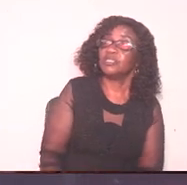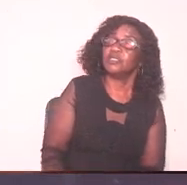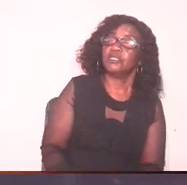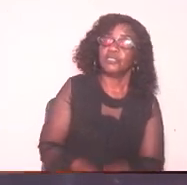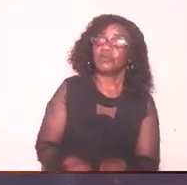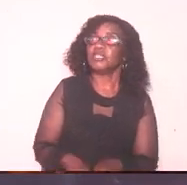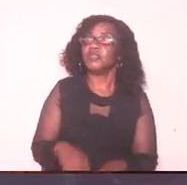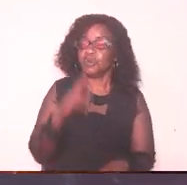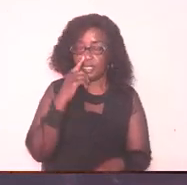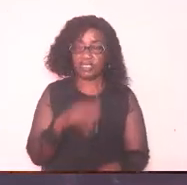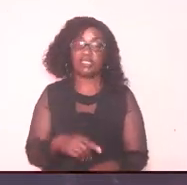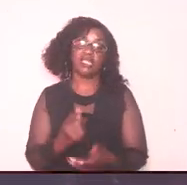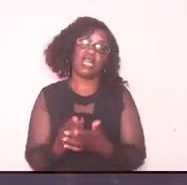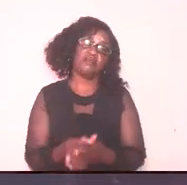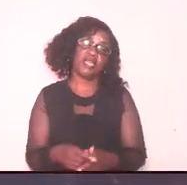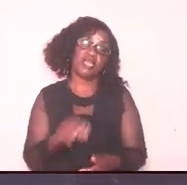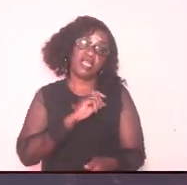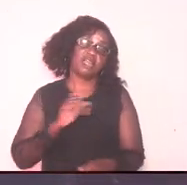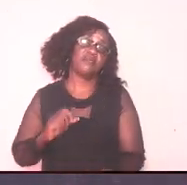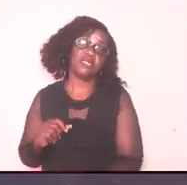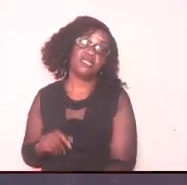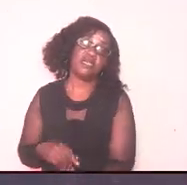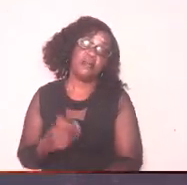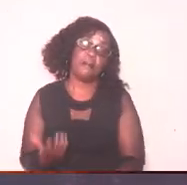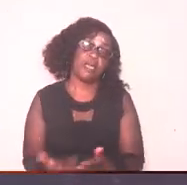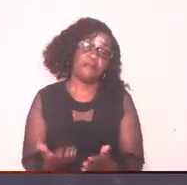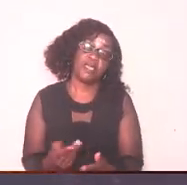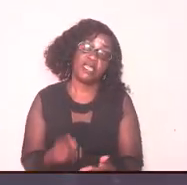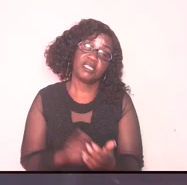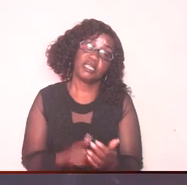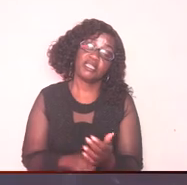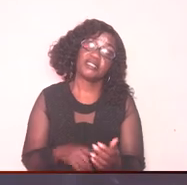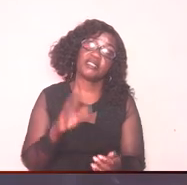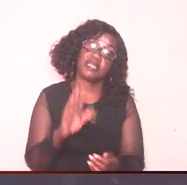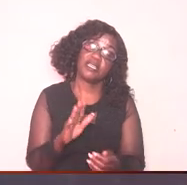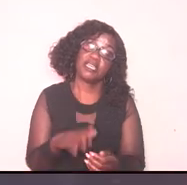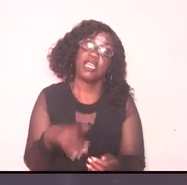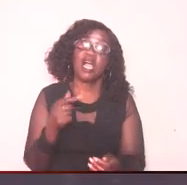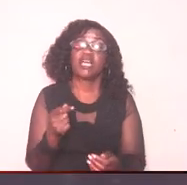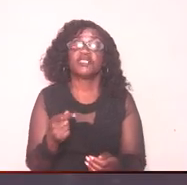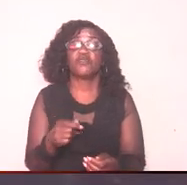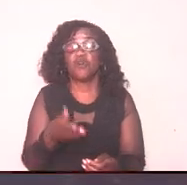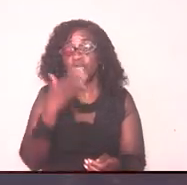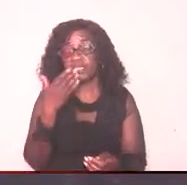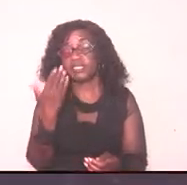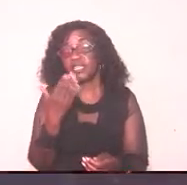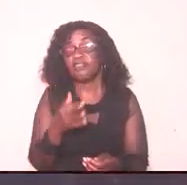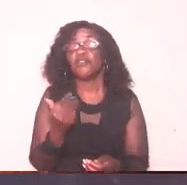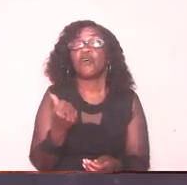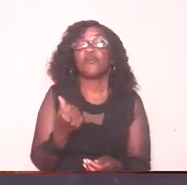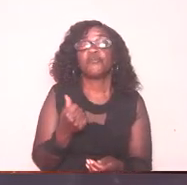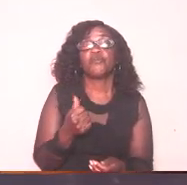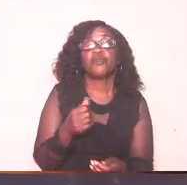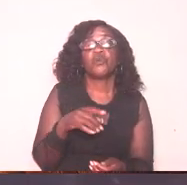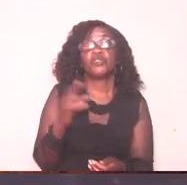is backed by government, right? It means that if you have a sexual encounter, you can't go to the hospital and ask for medication. You can't ask for PrEP. You can't